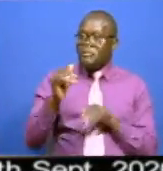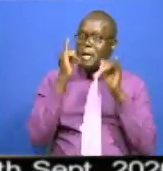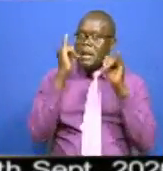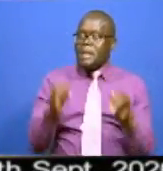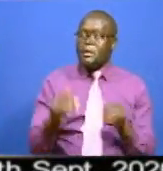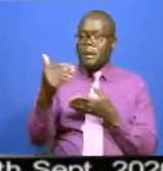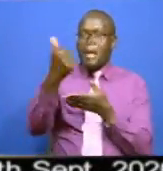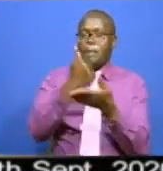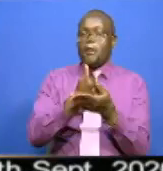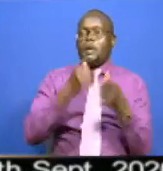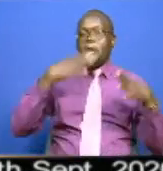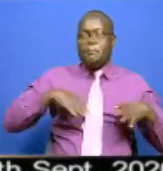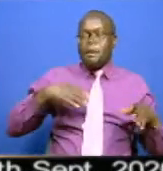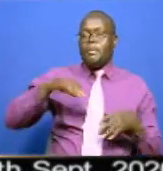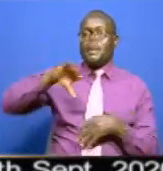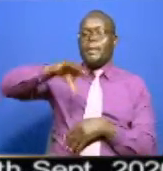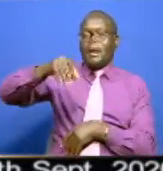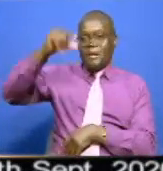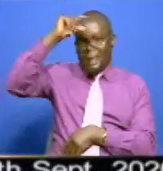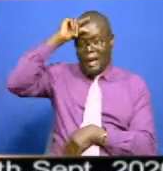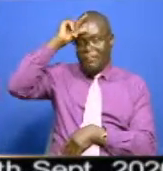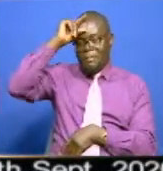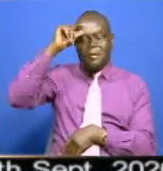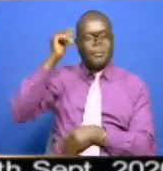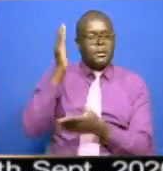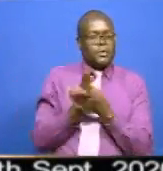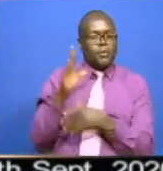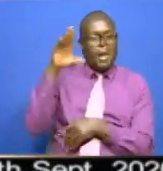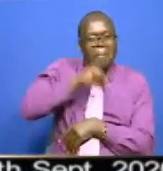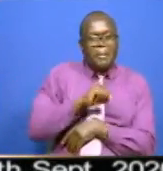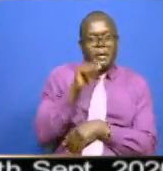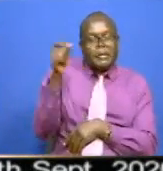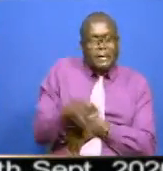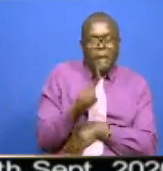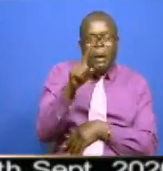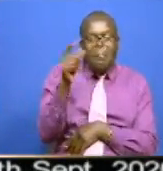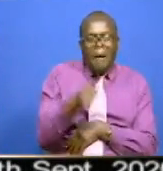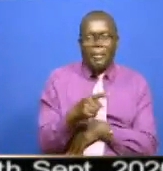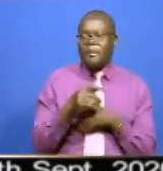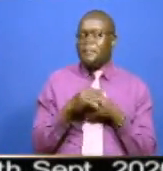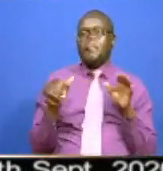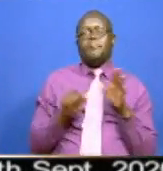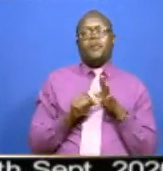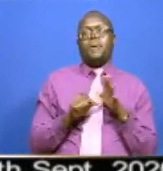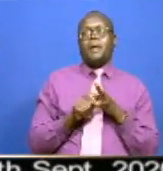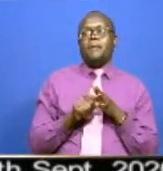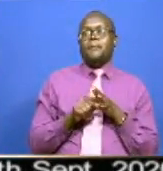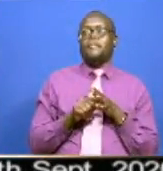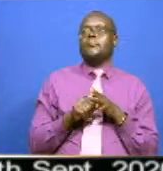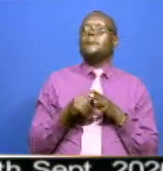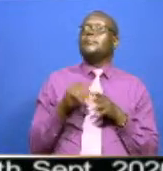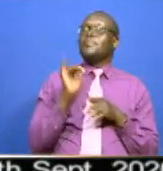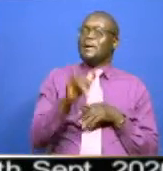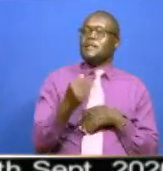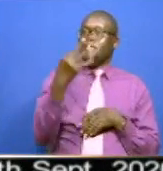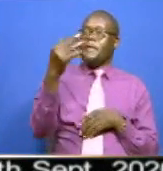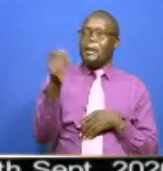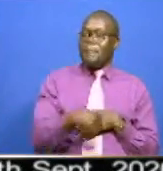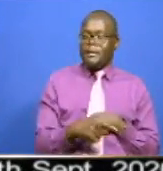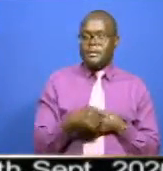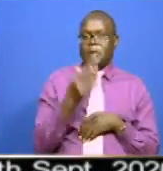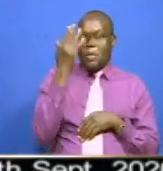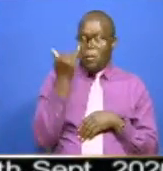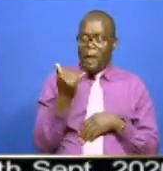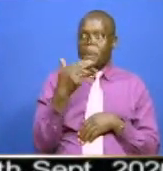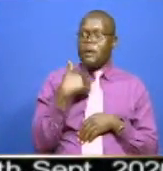employed people in the county governments cannot do with a salary for only 1 month. And then you starve them for 3 months just because